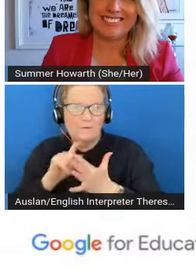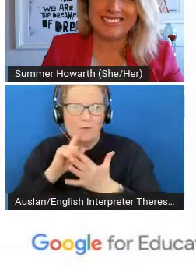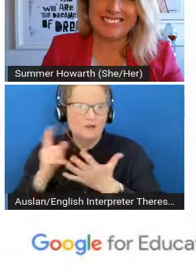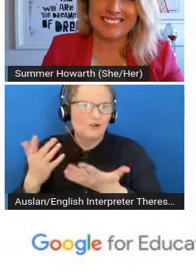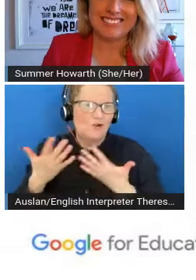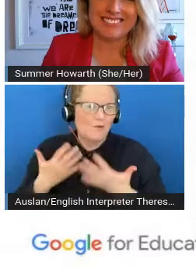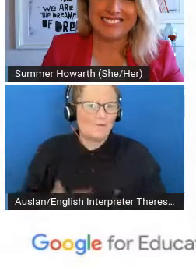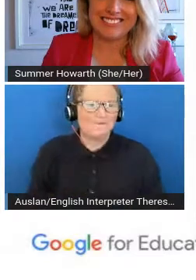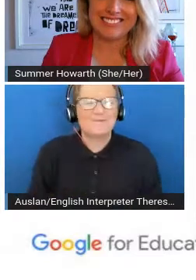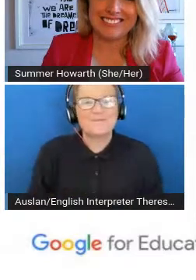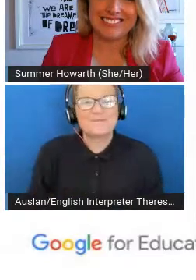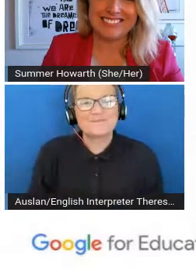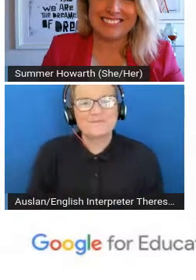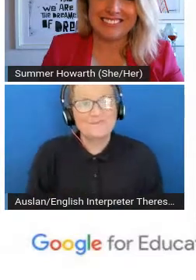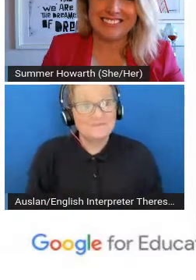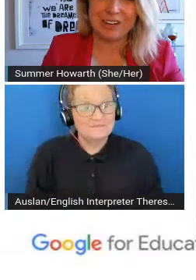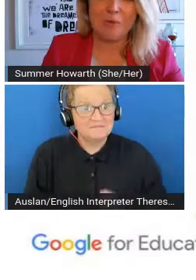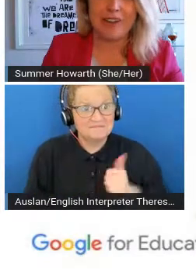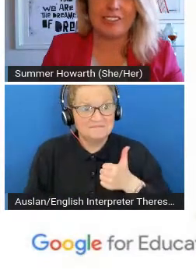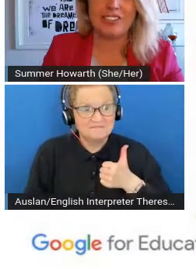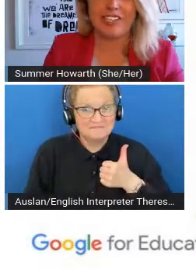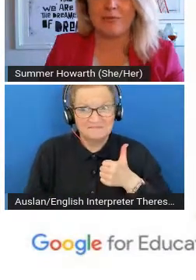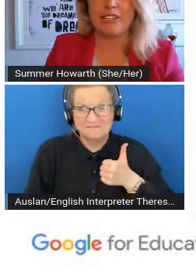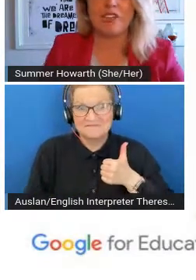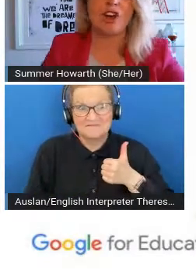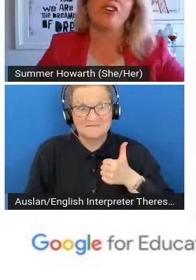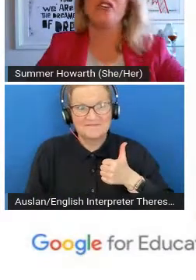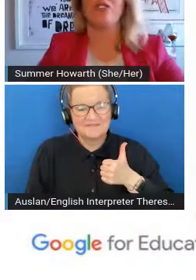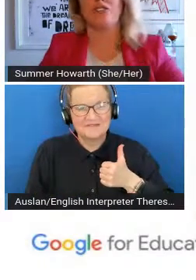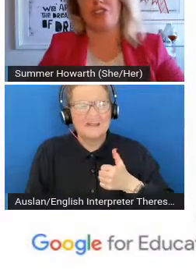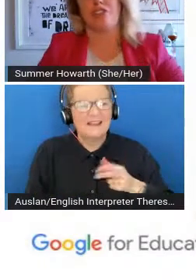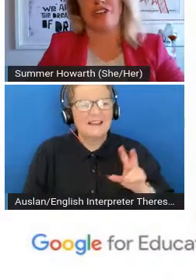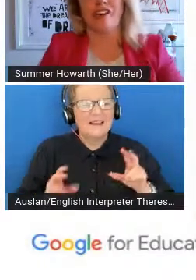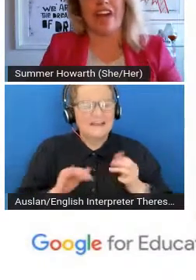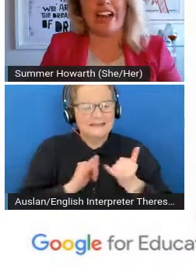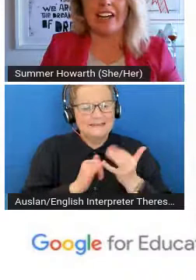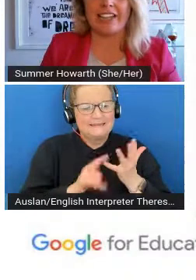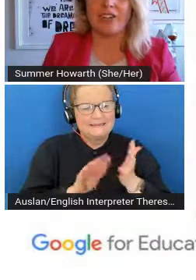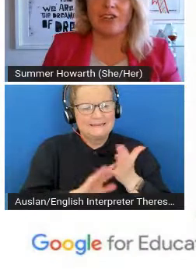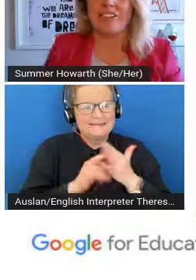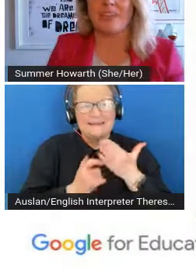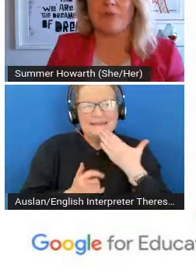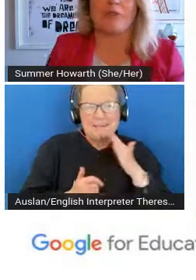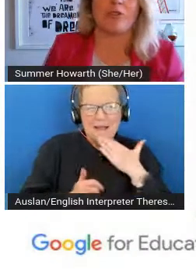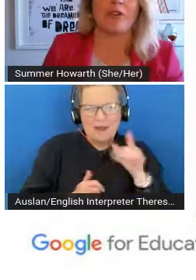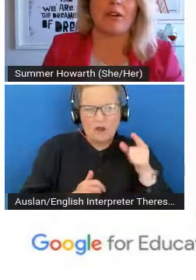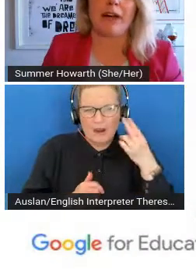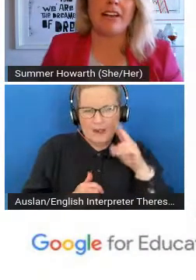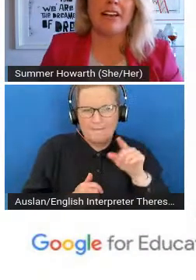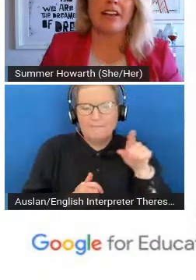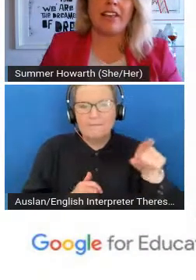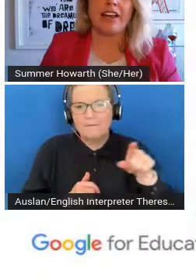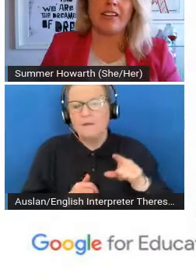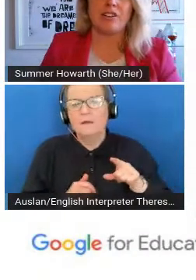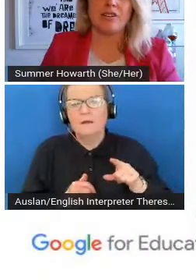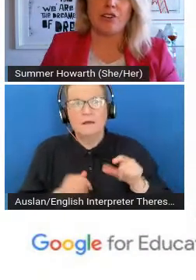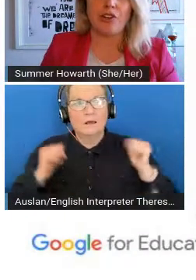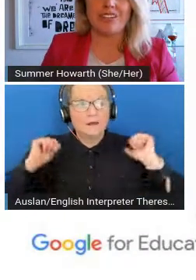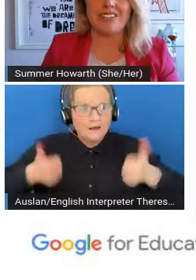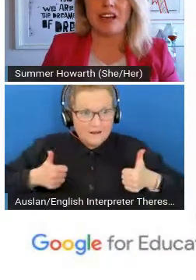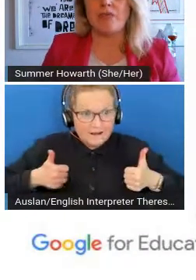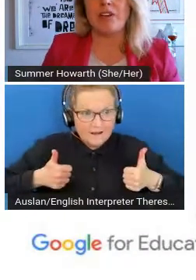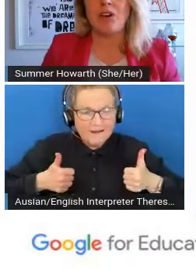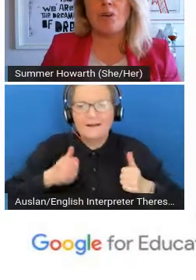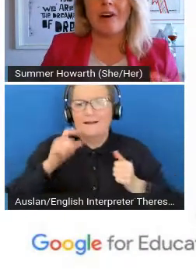All right, we good to go? Oh my goodness, we're so good to go. And I think, Chris, as we were talking about that